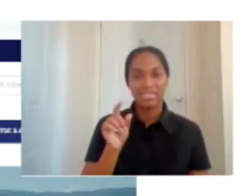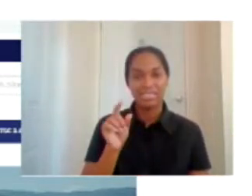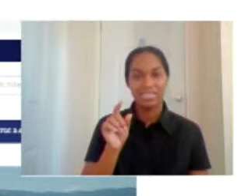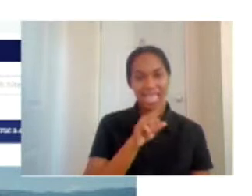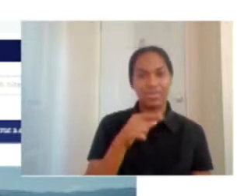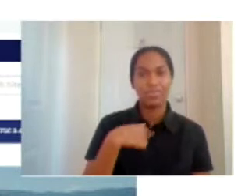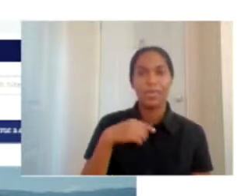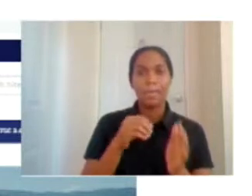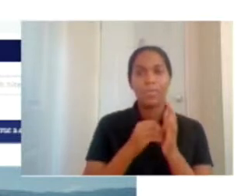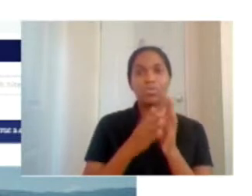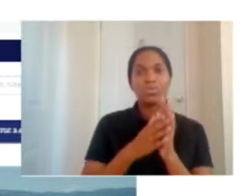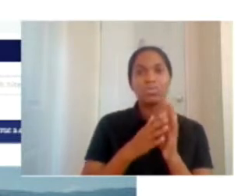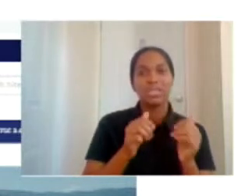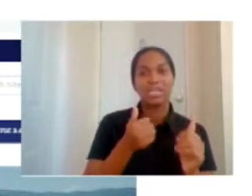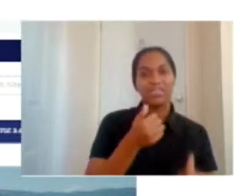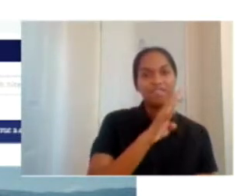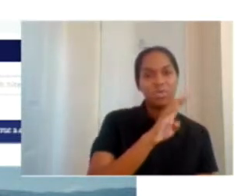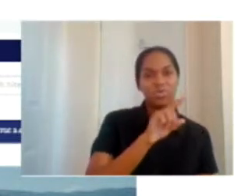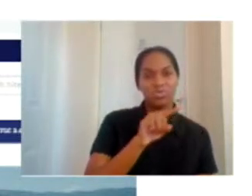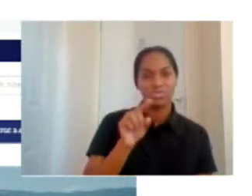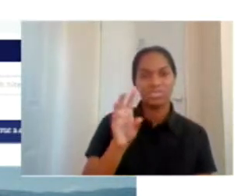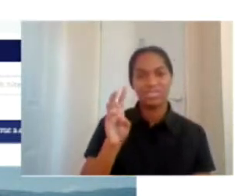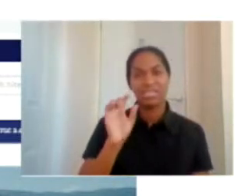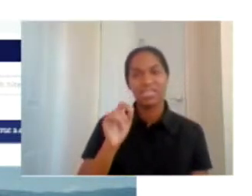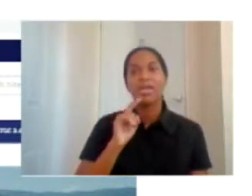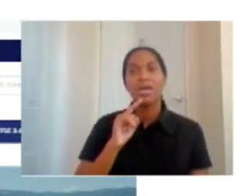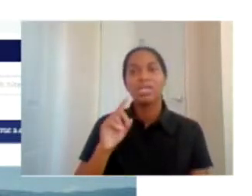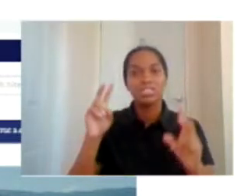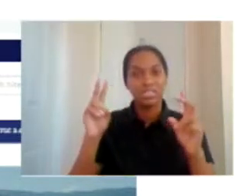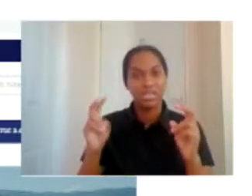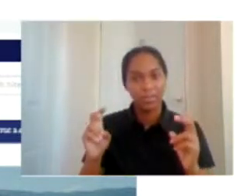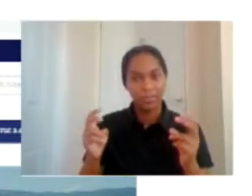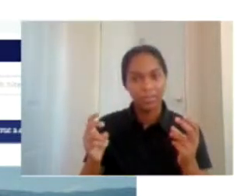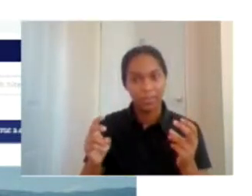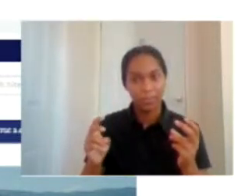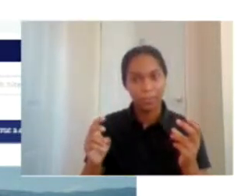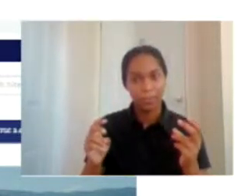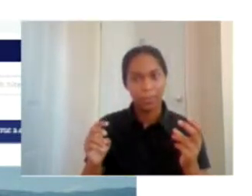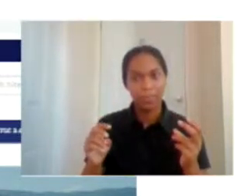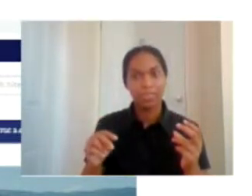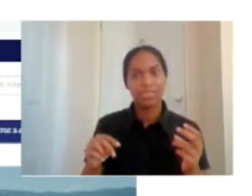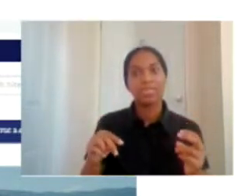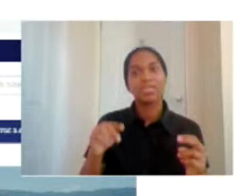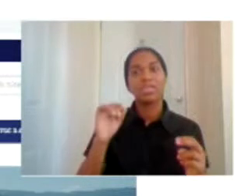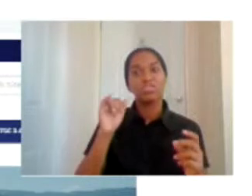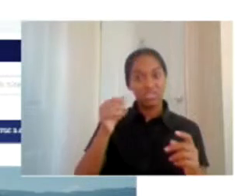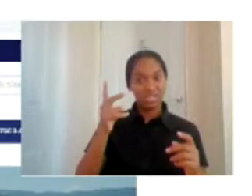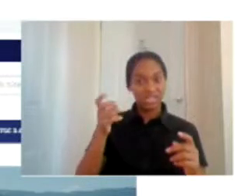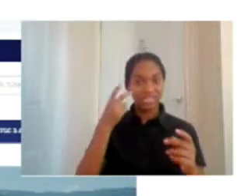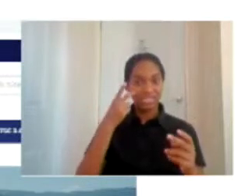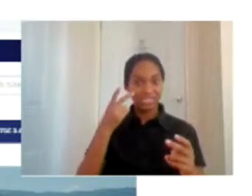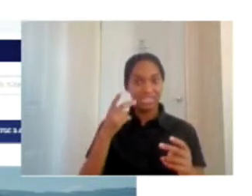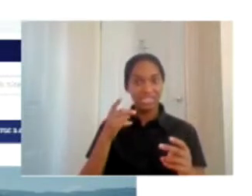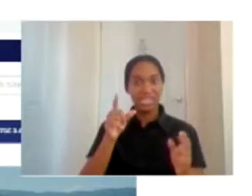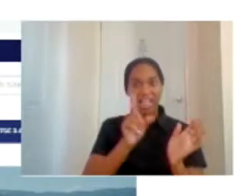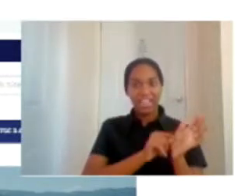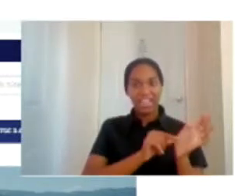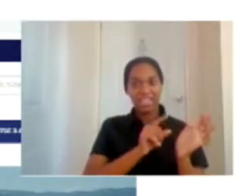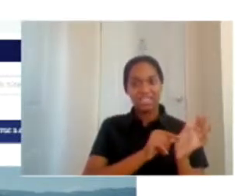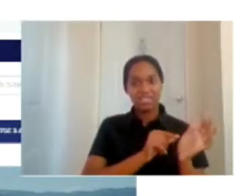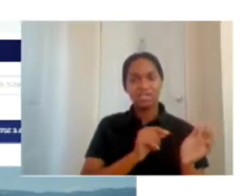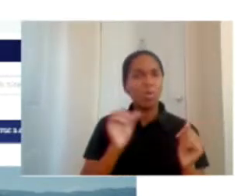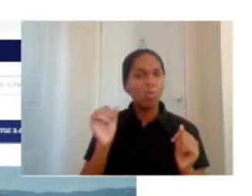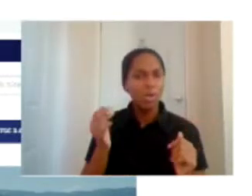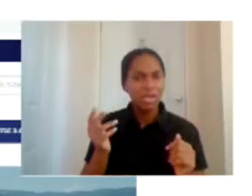6 articles that are topical. As you can see, Gleaner came out with, and wait, is